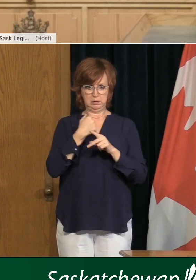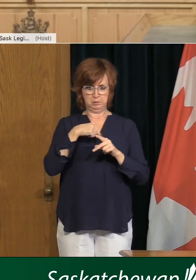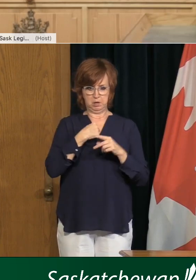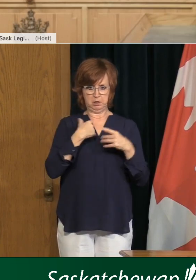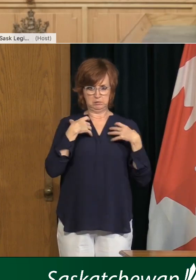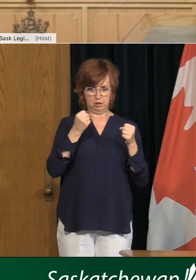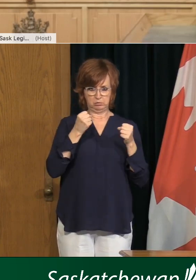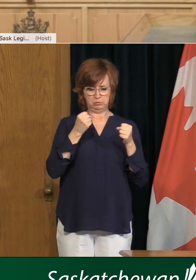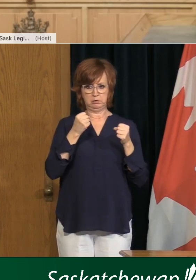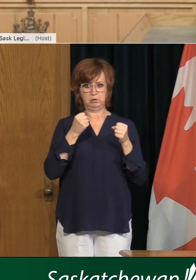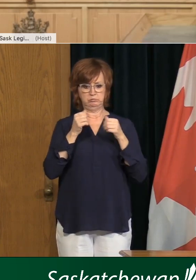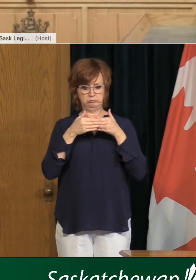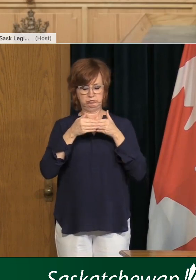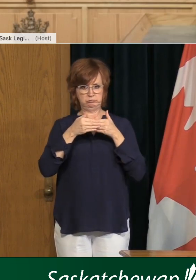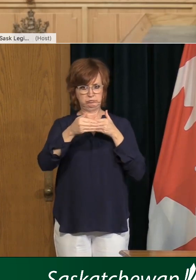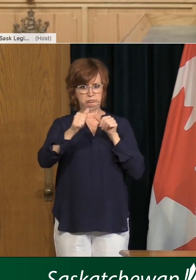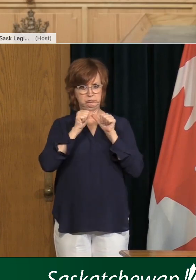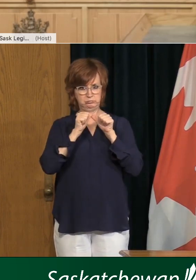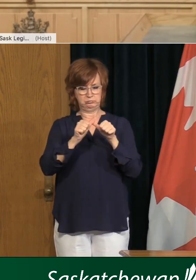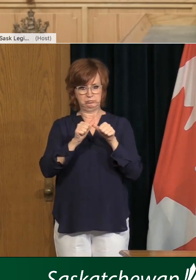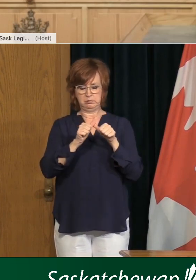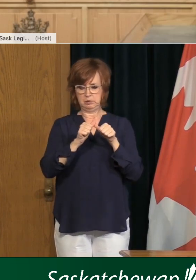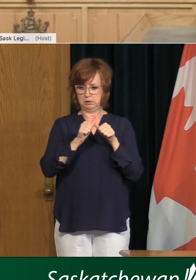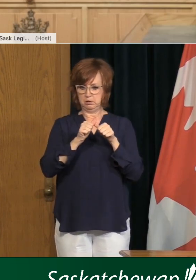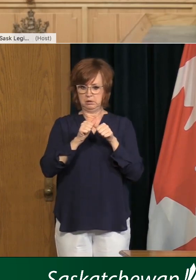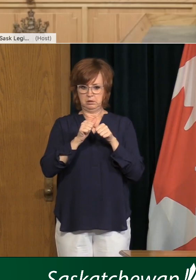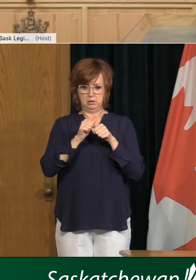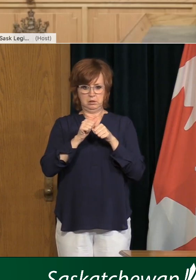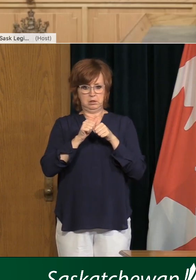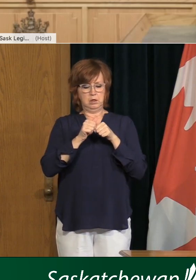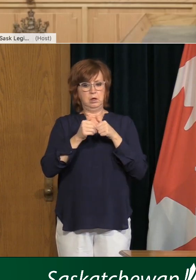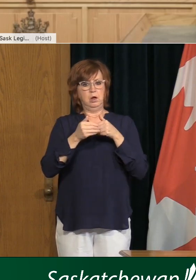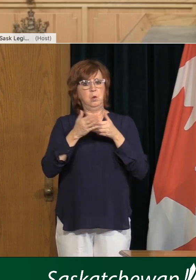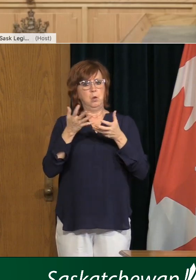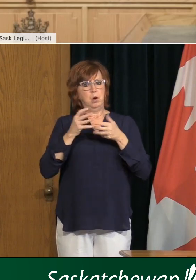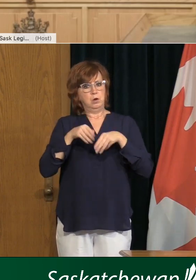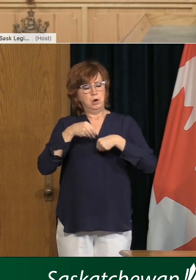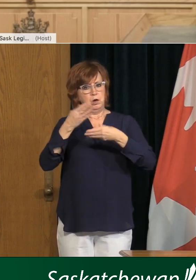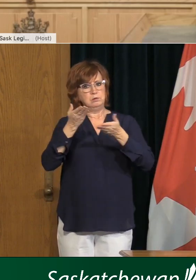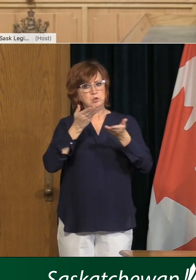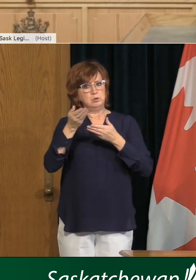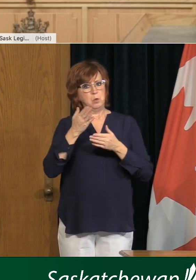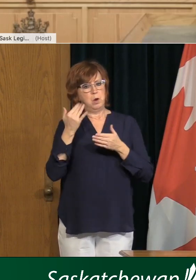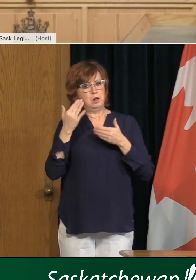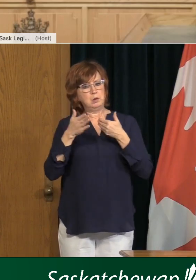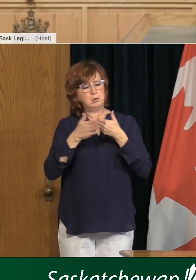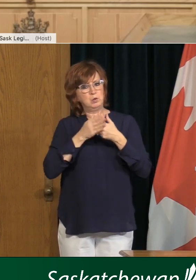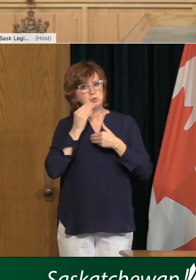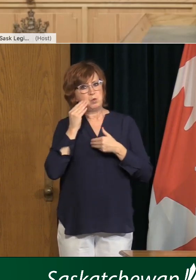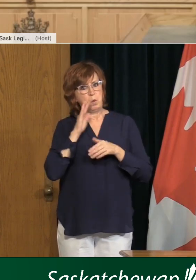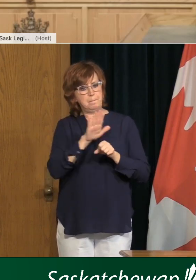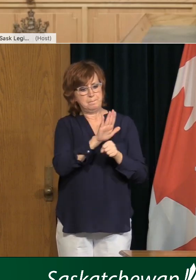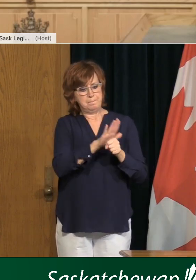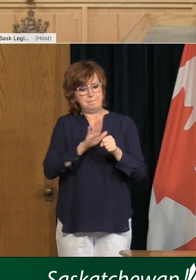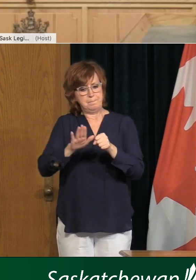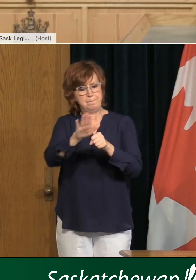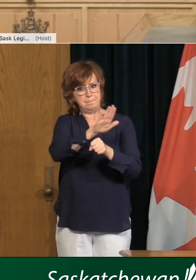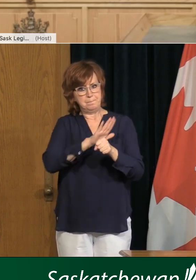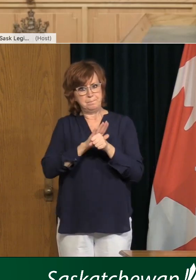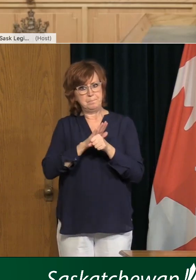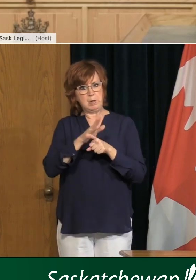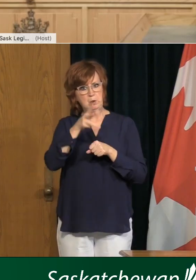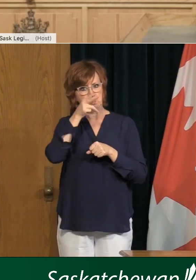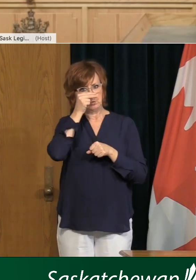services that we aim to provide as close to where people live as possible. During the course of this pandemic,